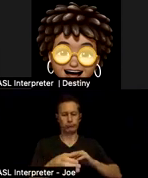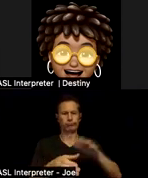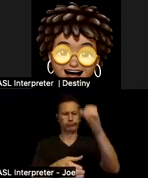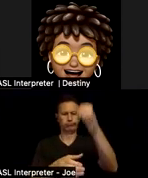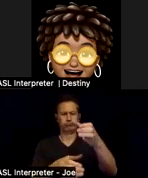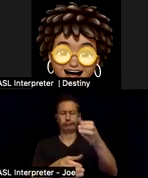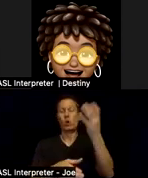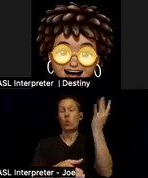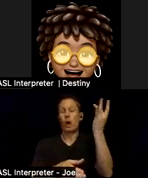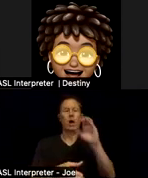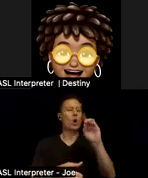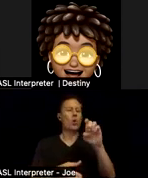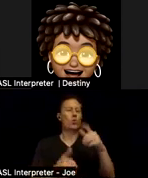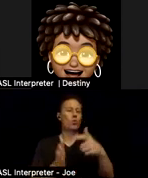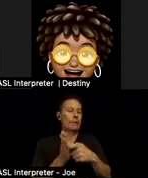that's part of the code requirement.